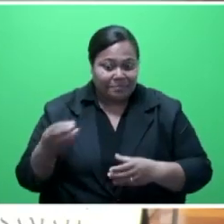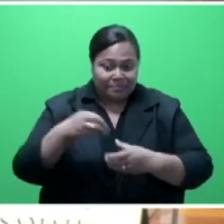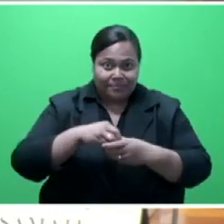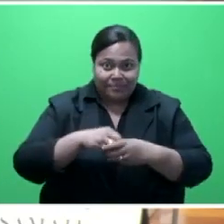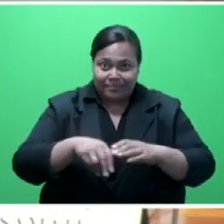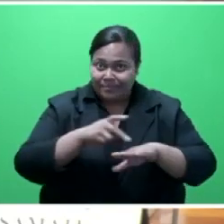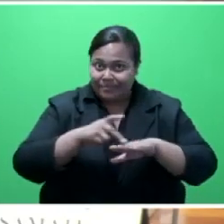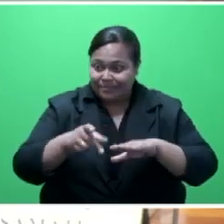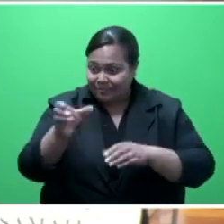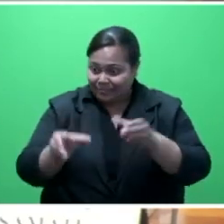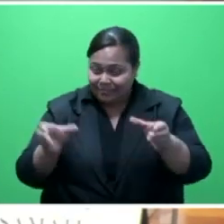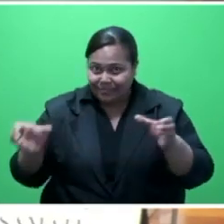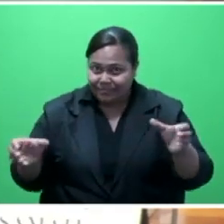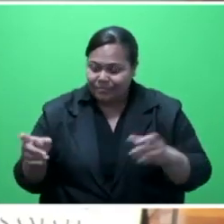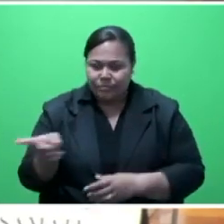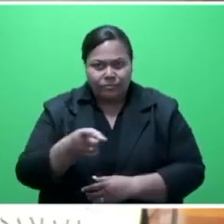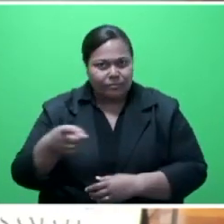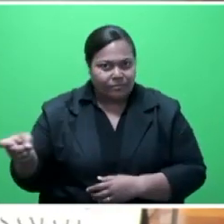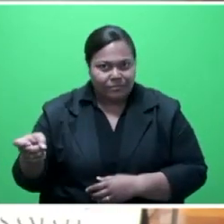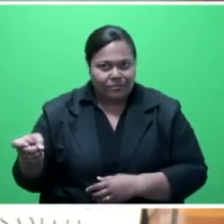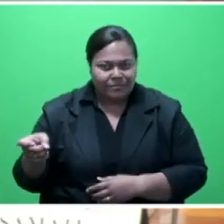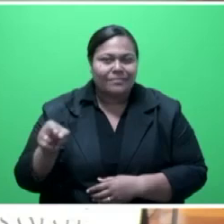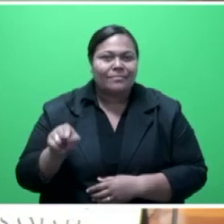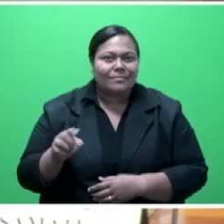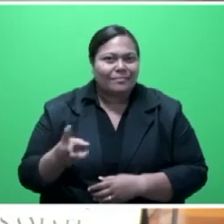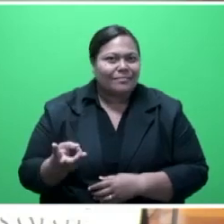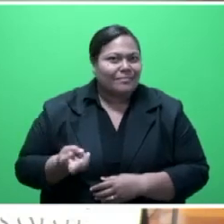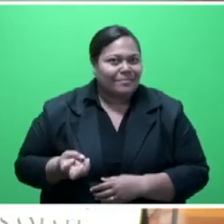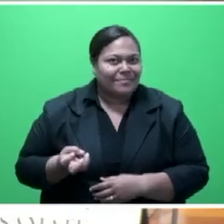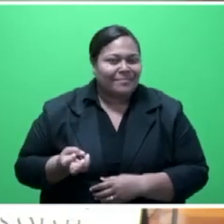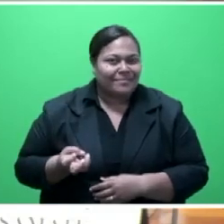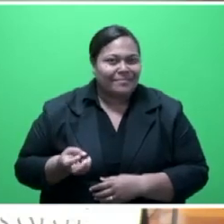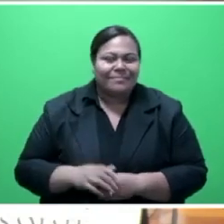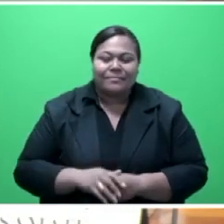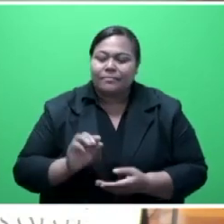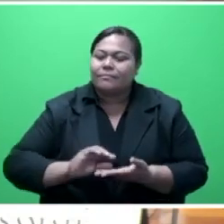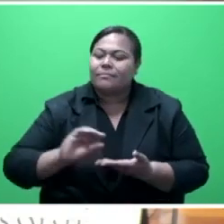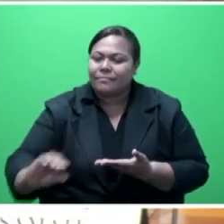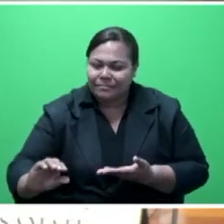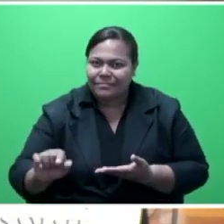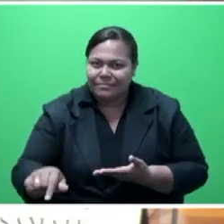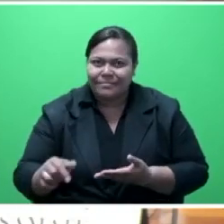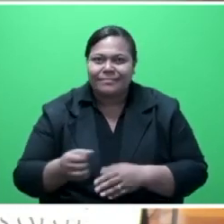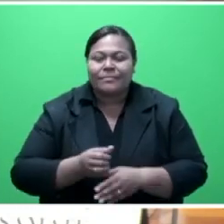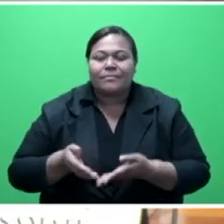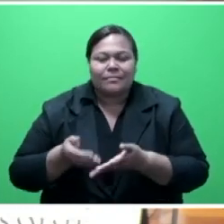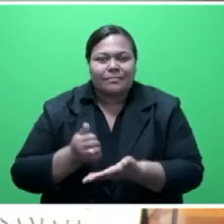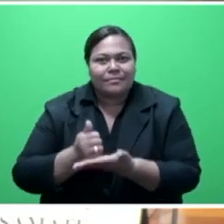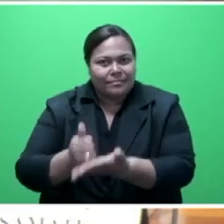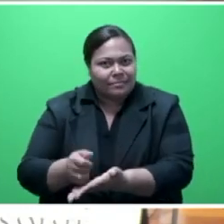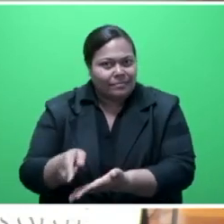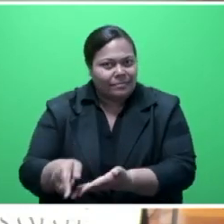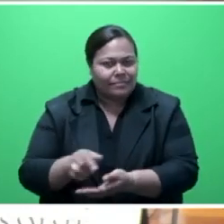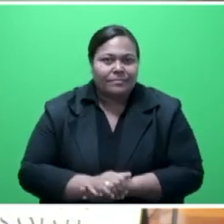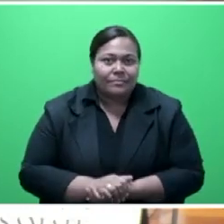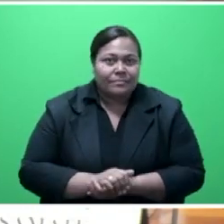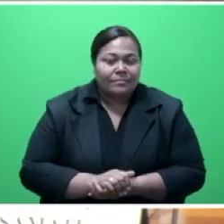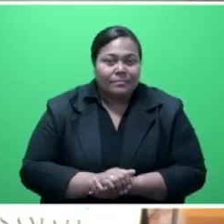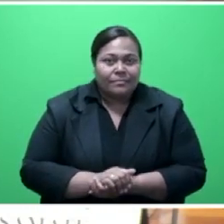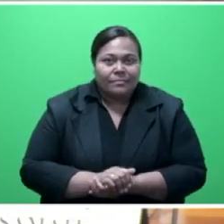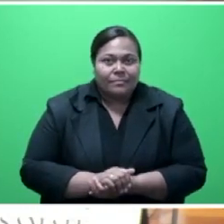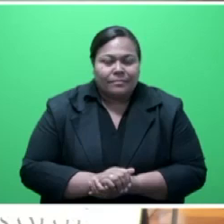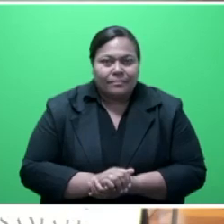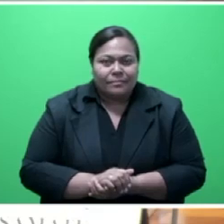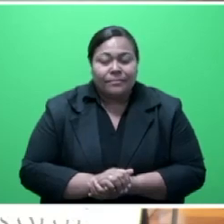taking the first salary cut of 20% in light of dramatic hits to government revenues, a move that was mirrored just days later,